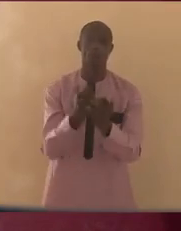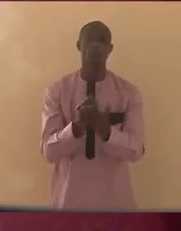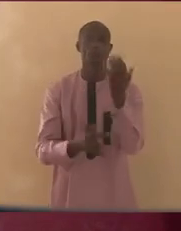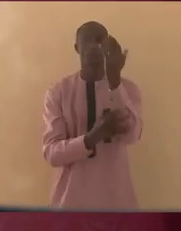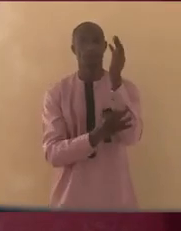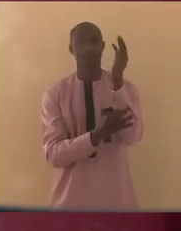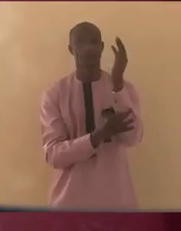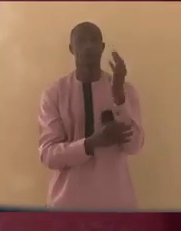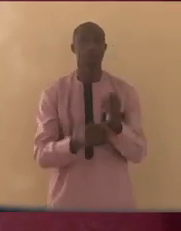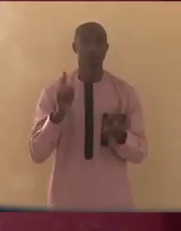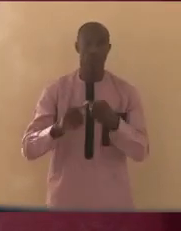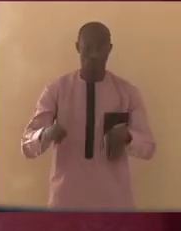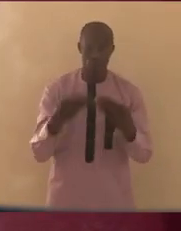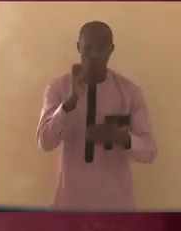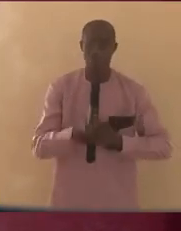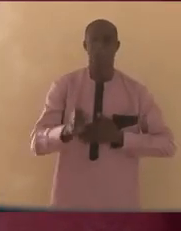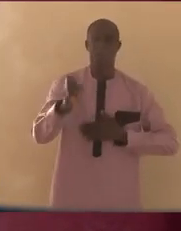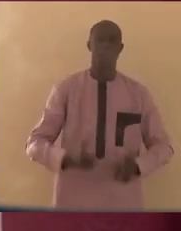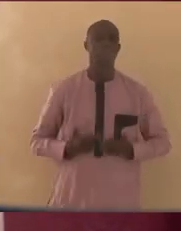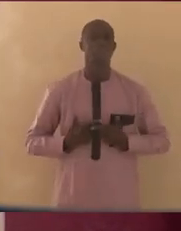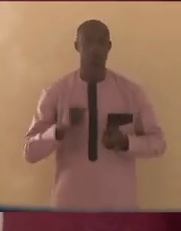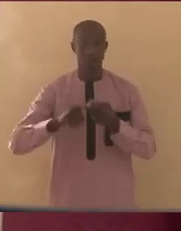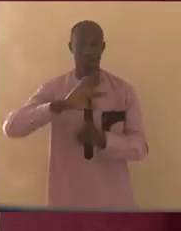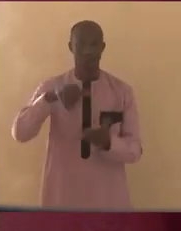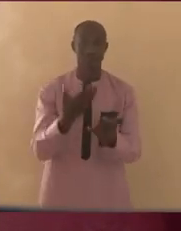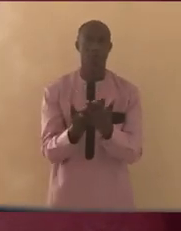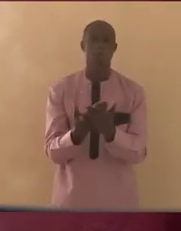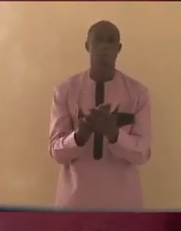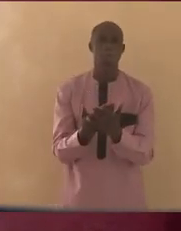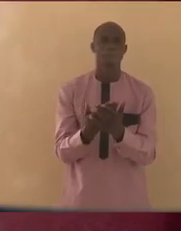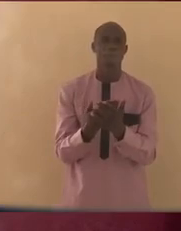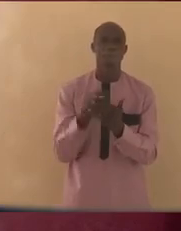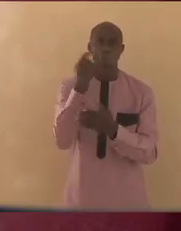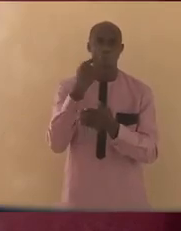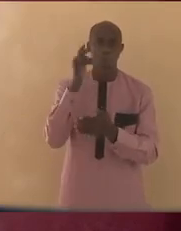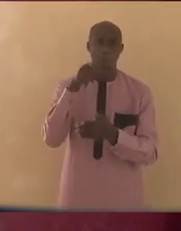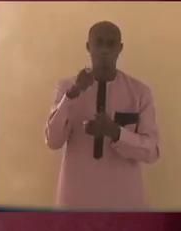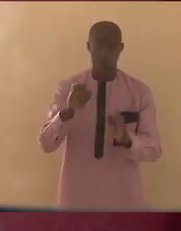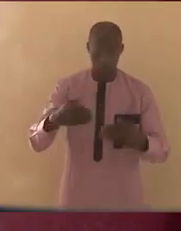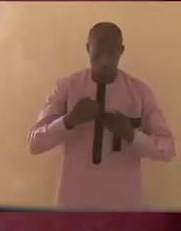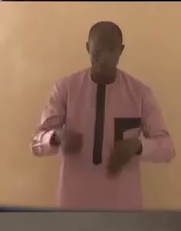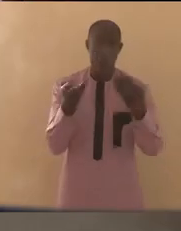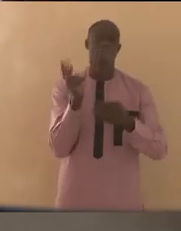all flesh, to give eternal life to all whom you have given him.